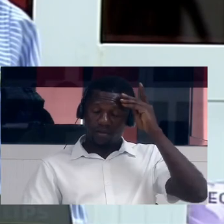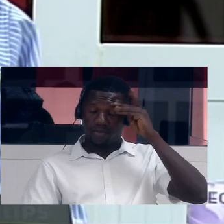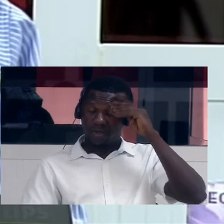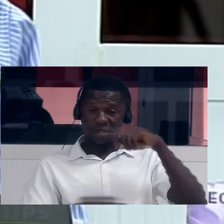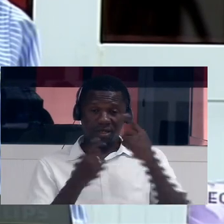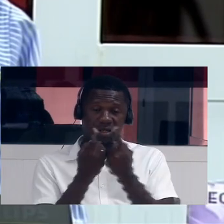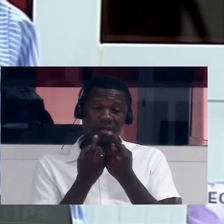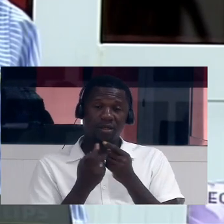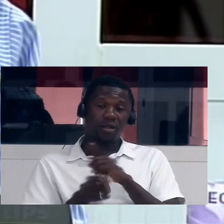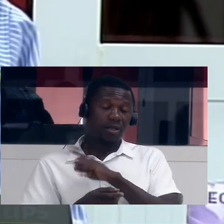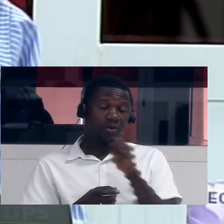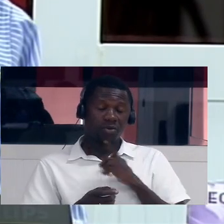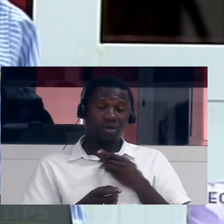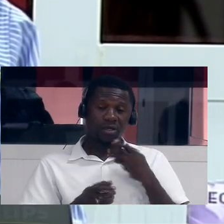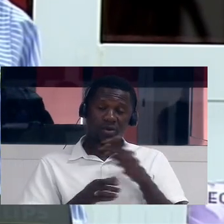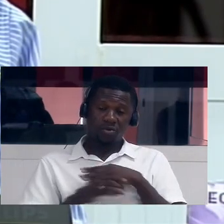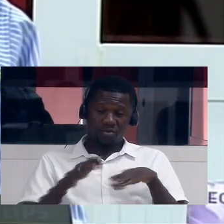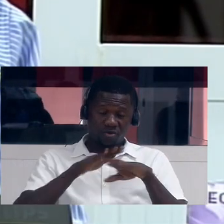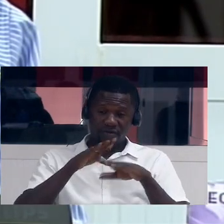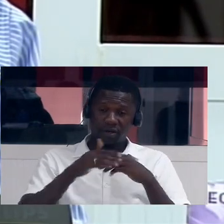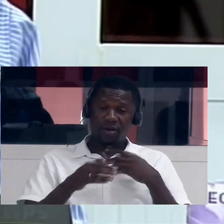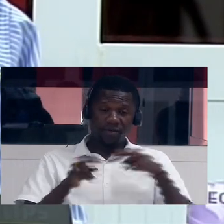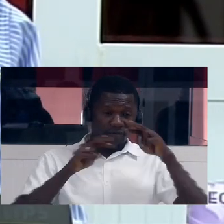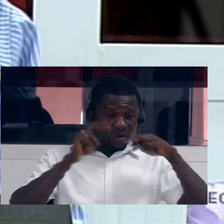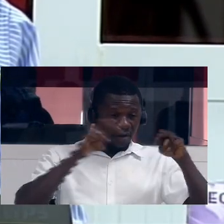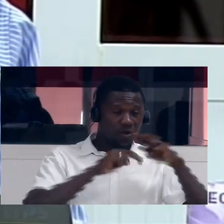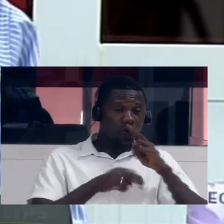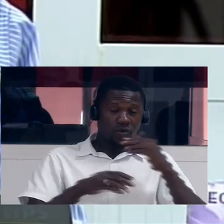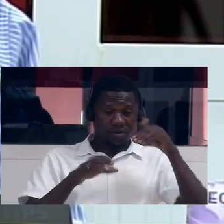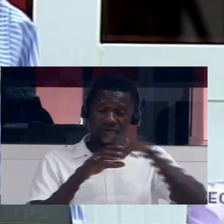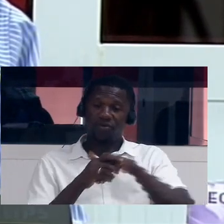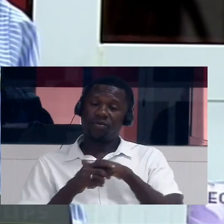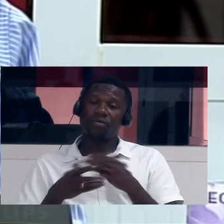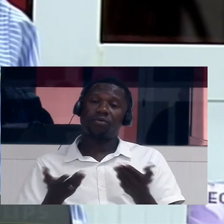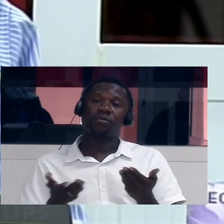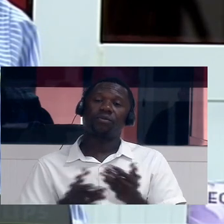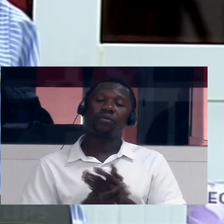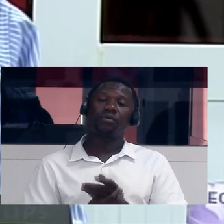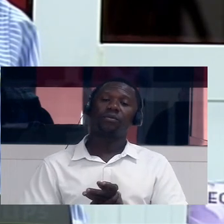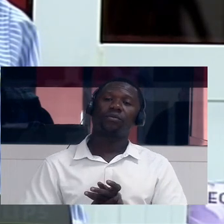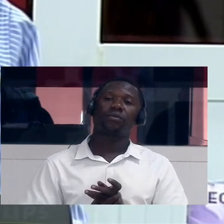then they should go get down to the bottom of it and find out who was involved.